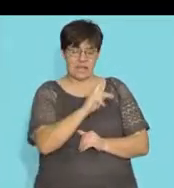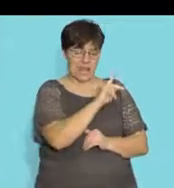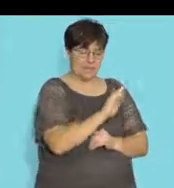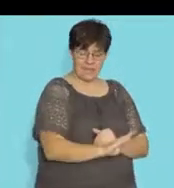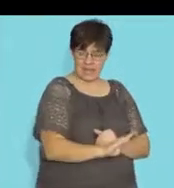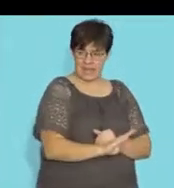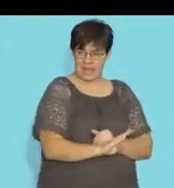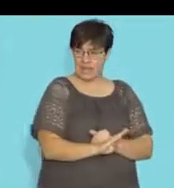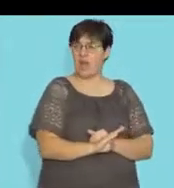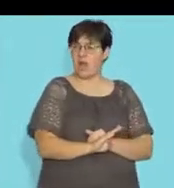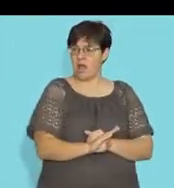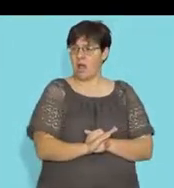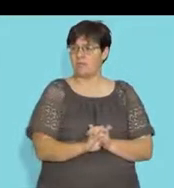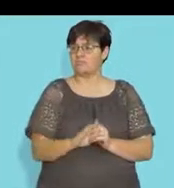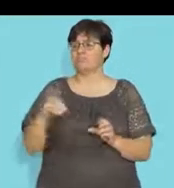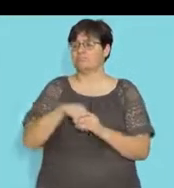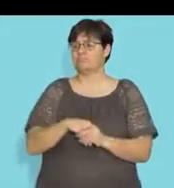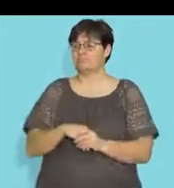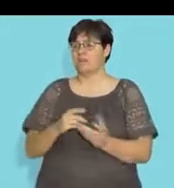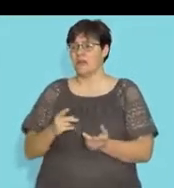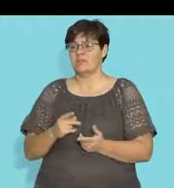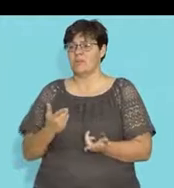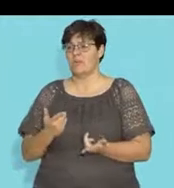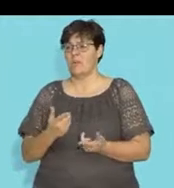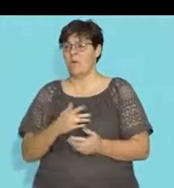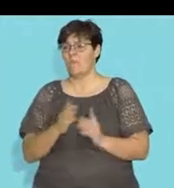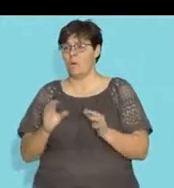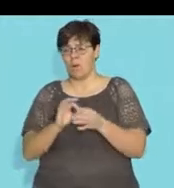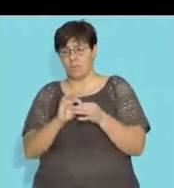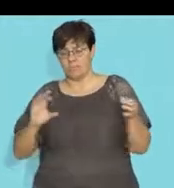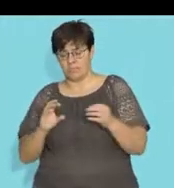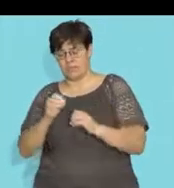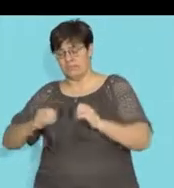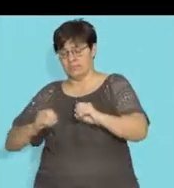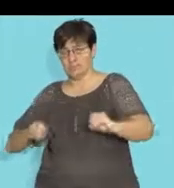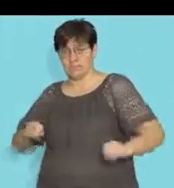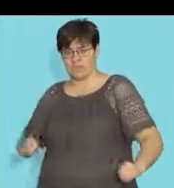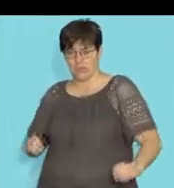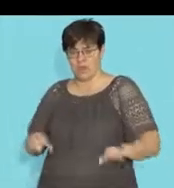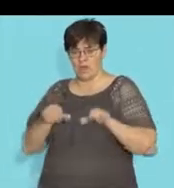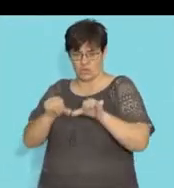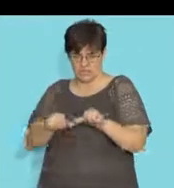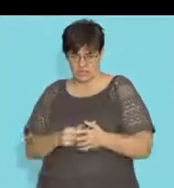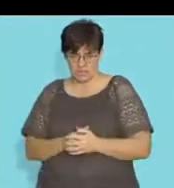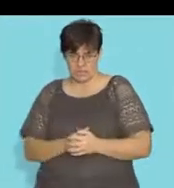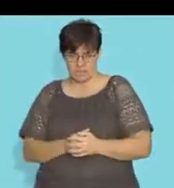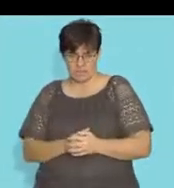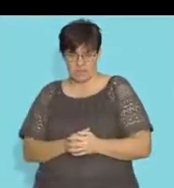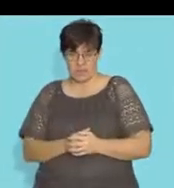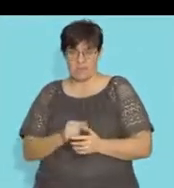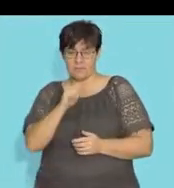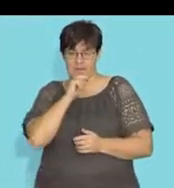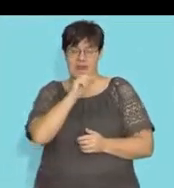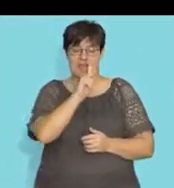now slipped in here, and it made now a dissociation constant, as we call it, and we call